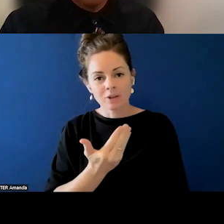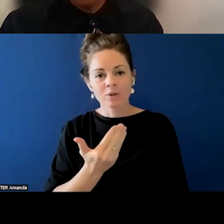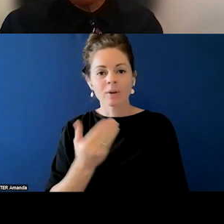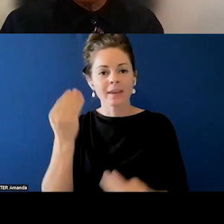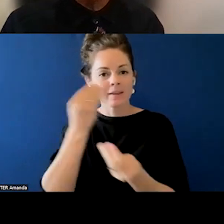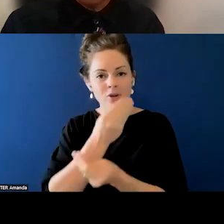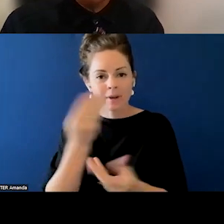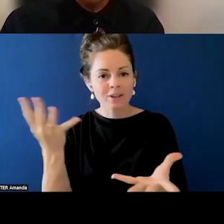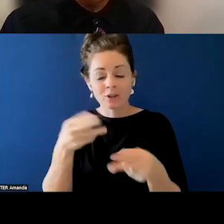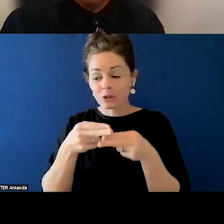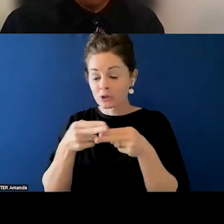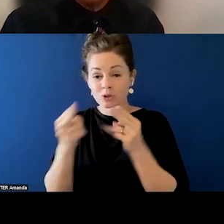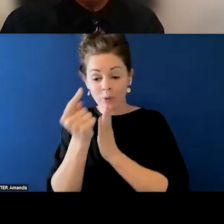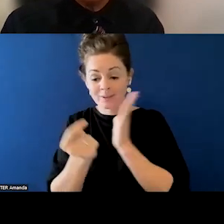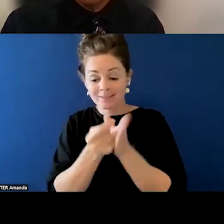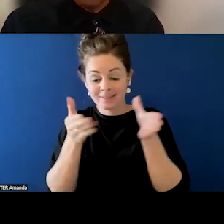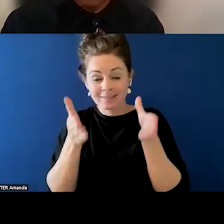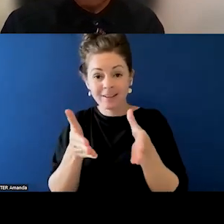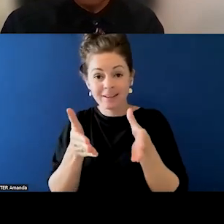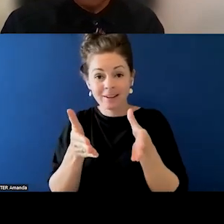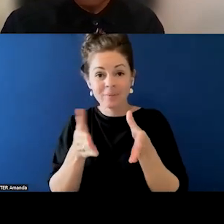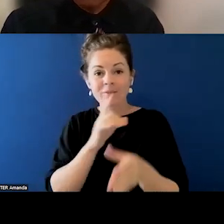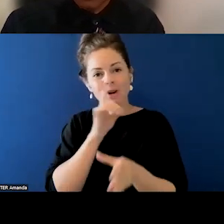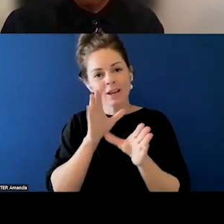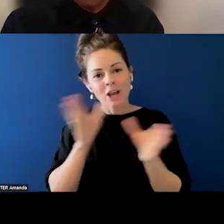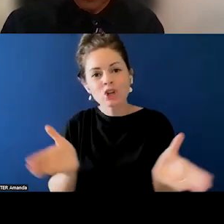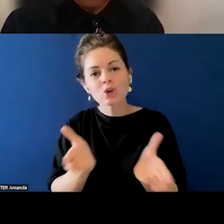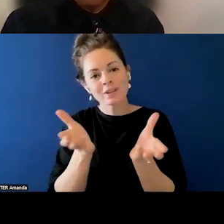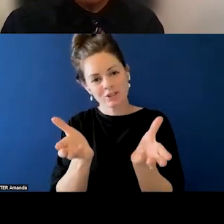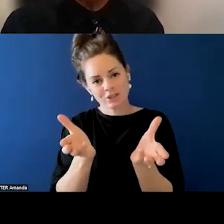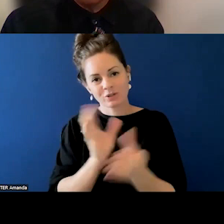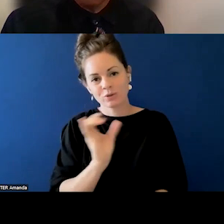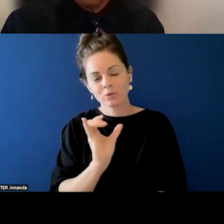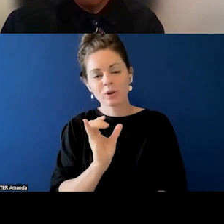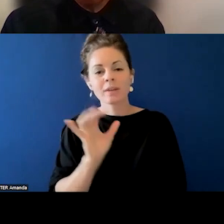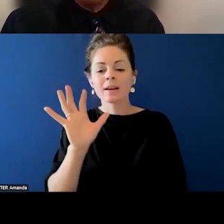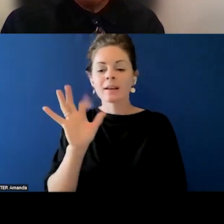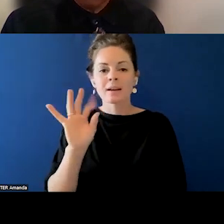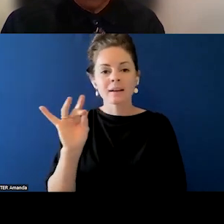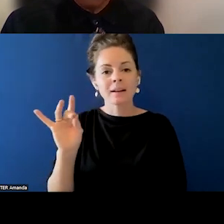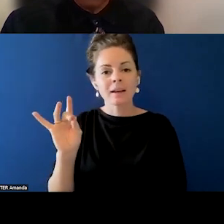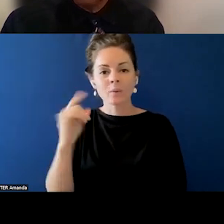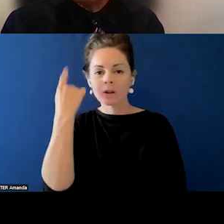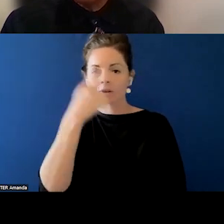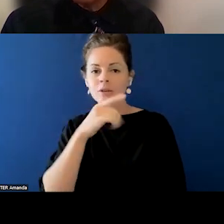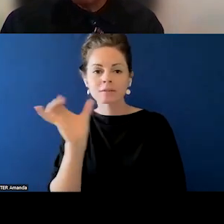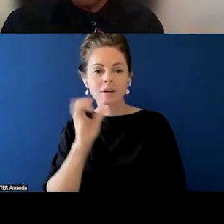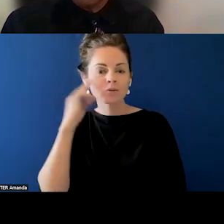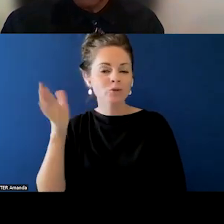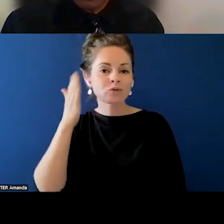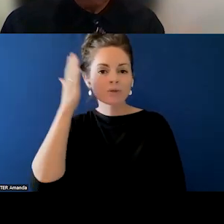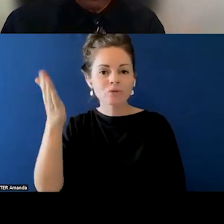information in such a short period of time, but also very encouraging about where 988 is going, both for those who